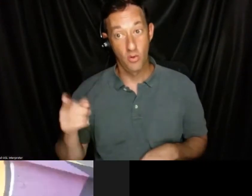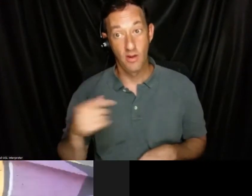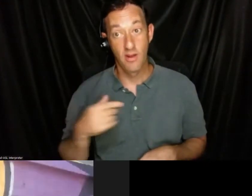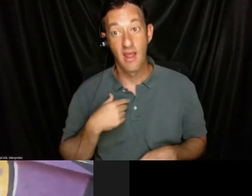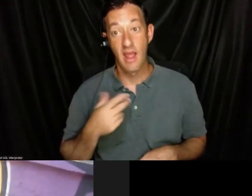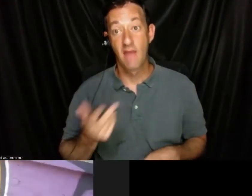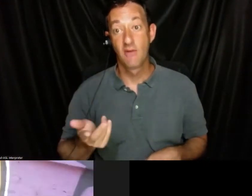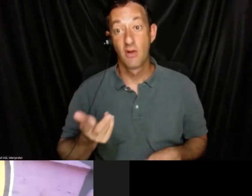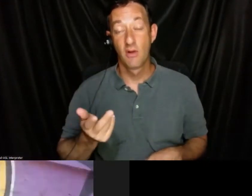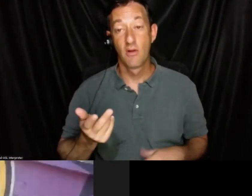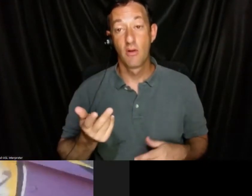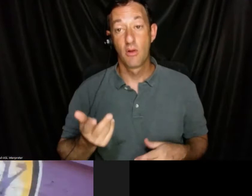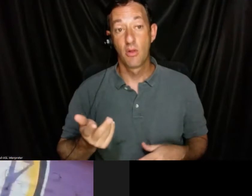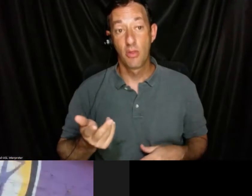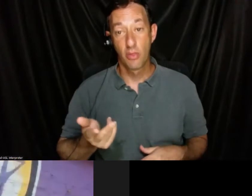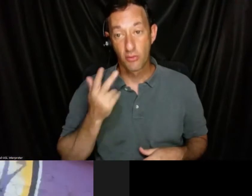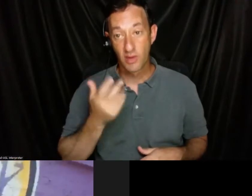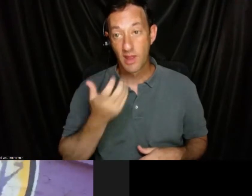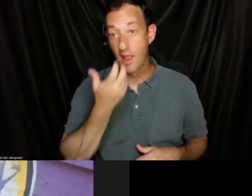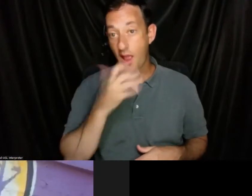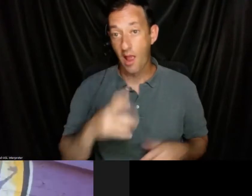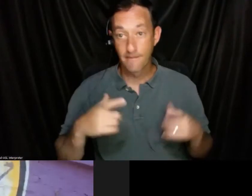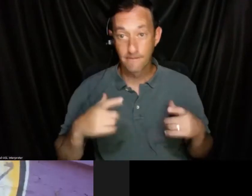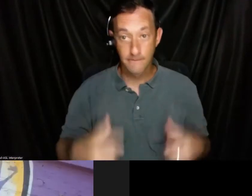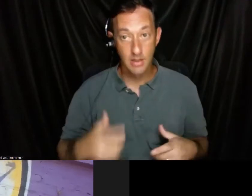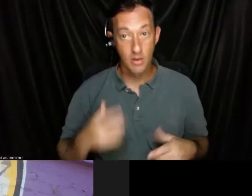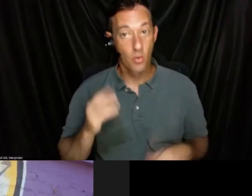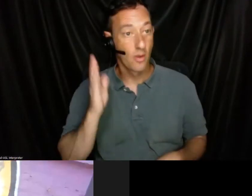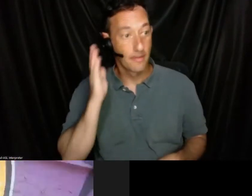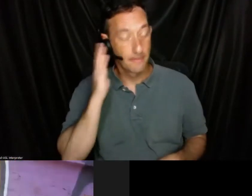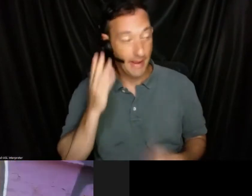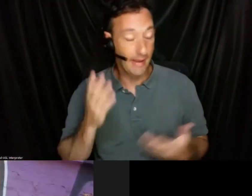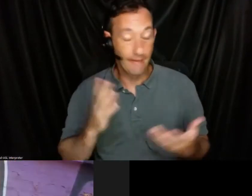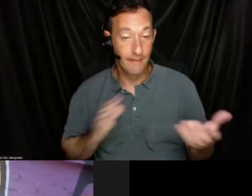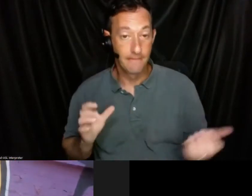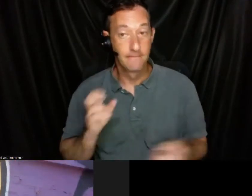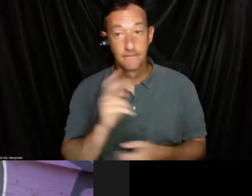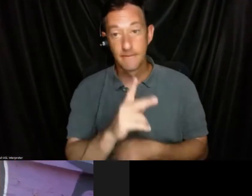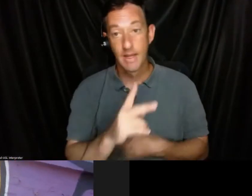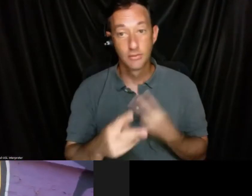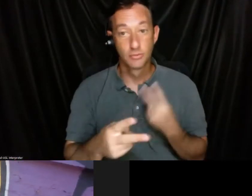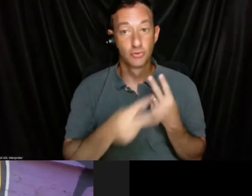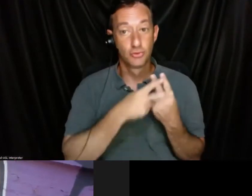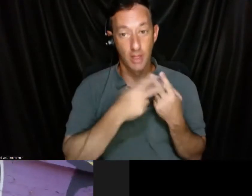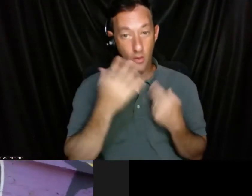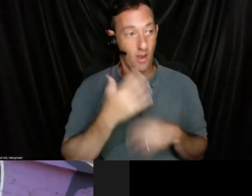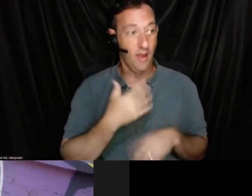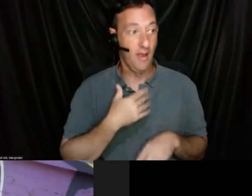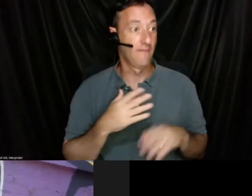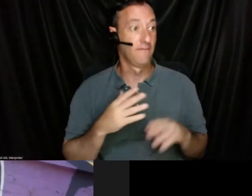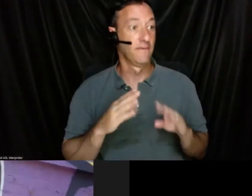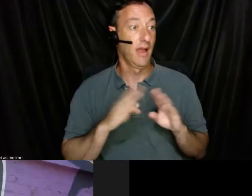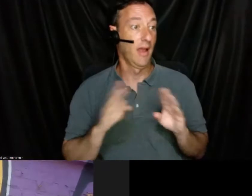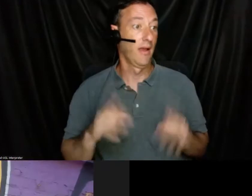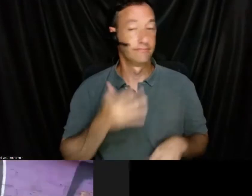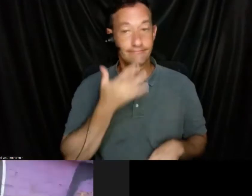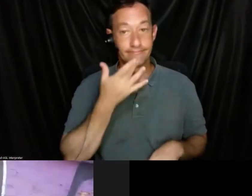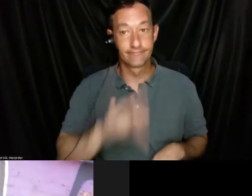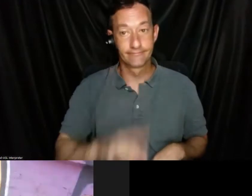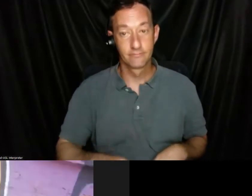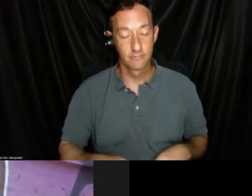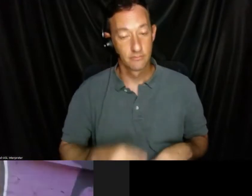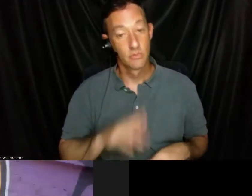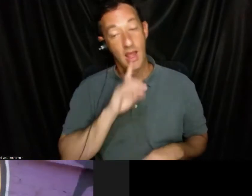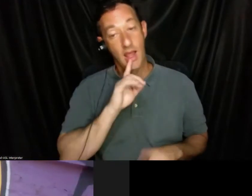is jail. So a person will go back to jail because at least that they have shelter. So the answer to your question is that I believe